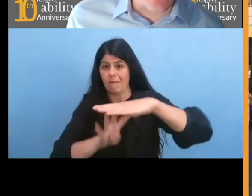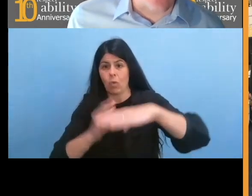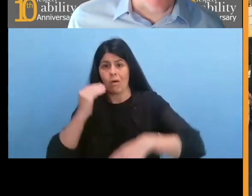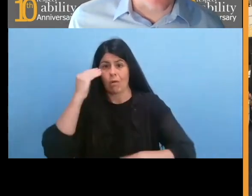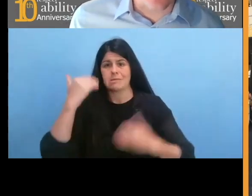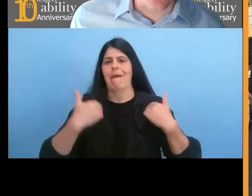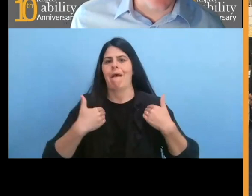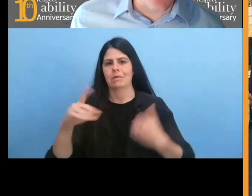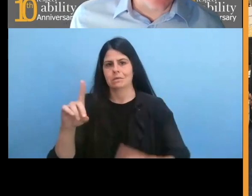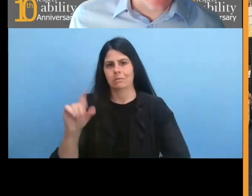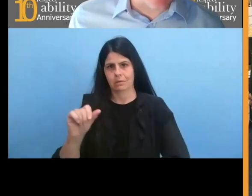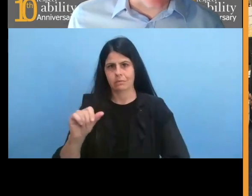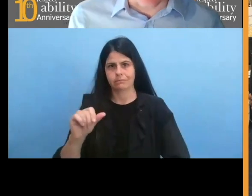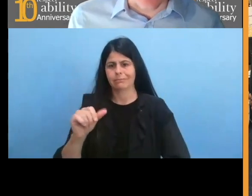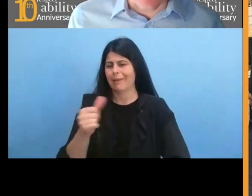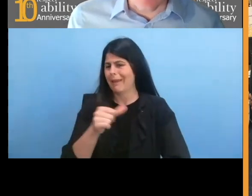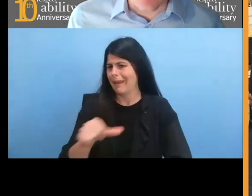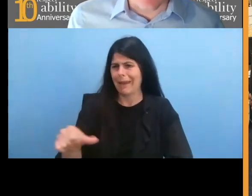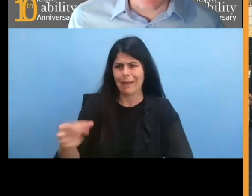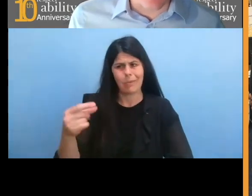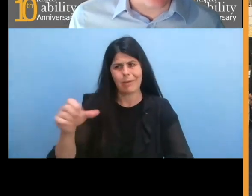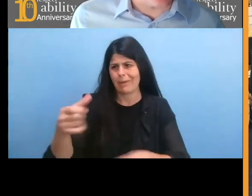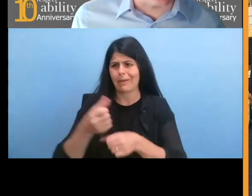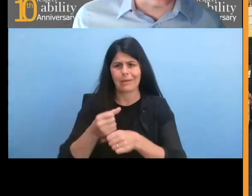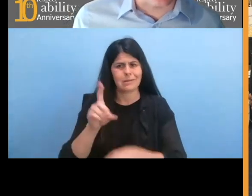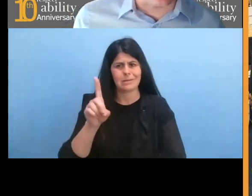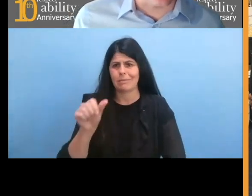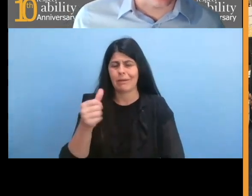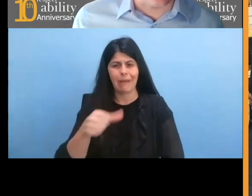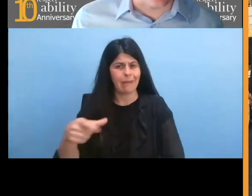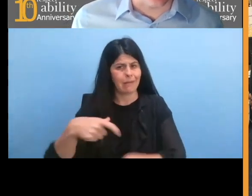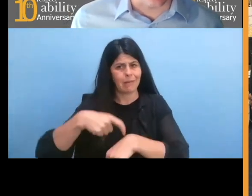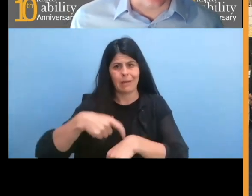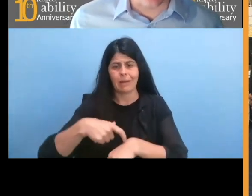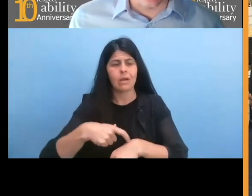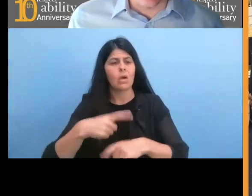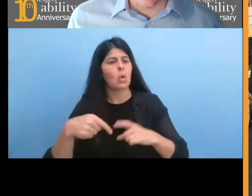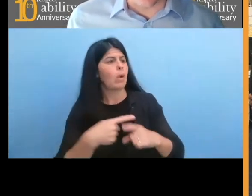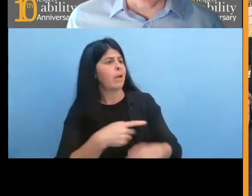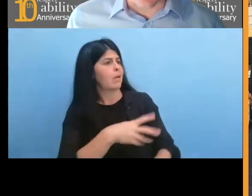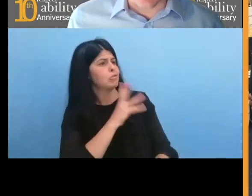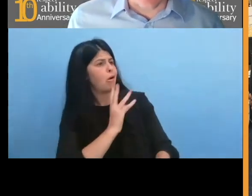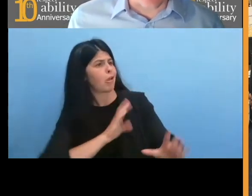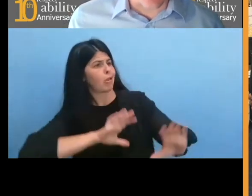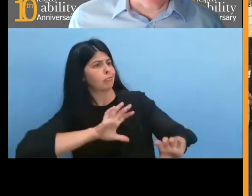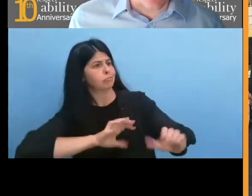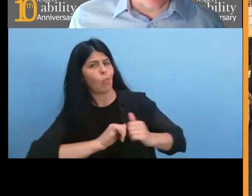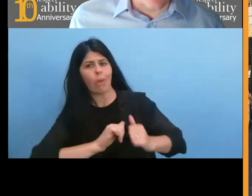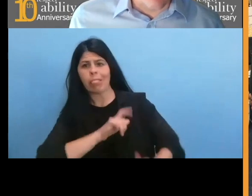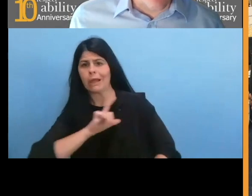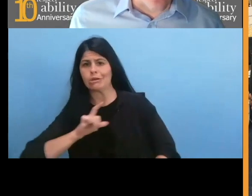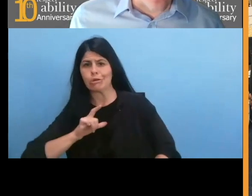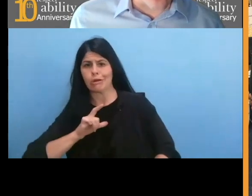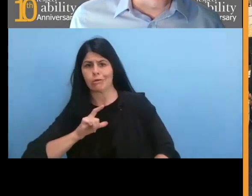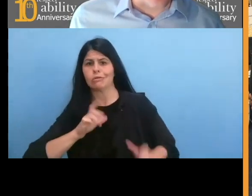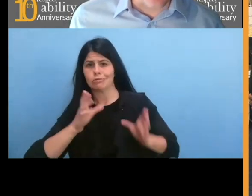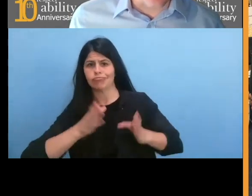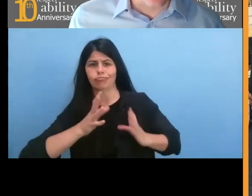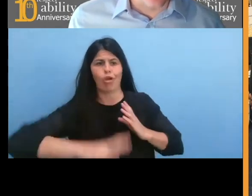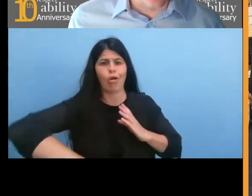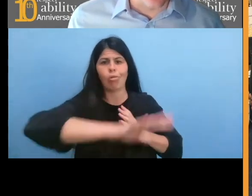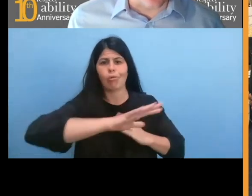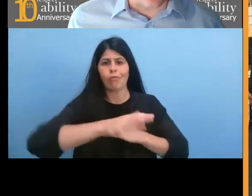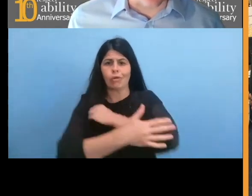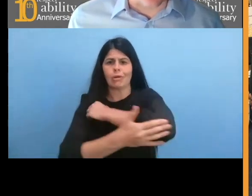Anyone can acquire a disability at any time. When I'm speaking to legislators across the country, what I like to say is that all of